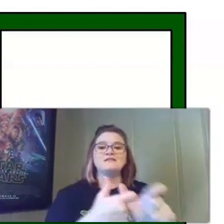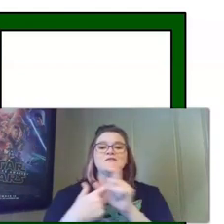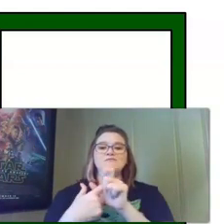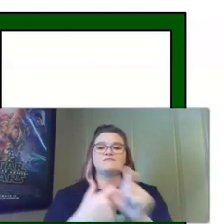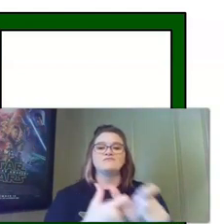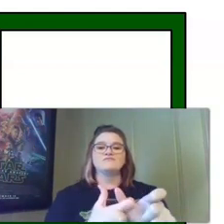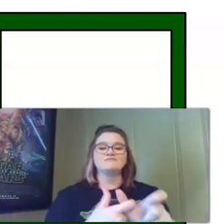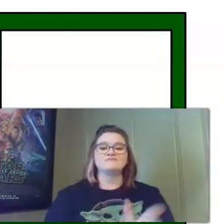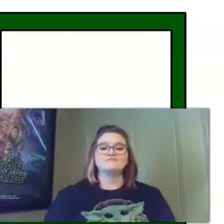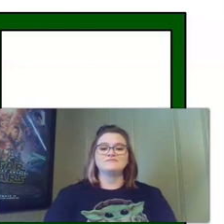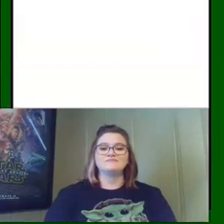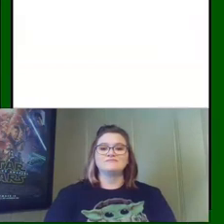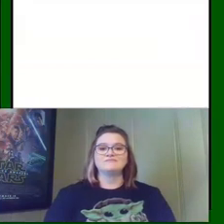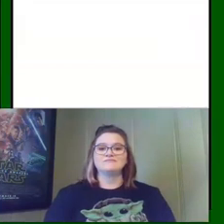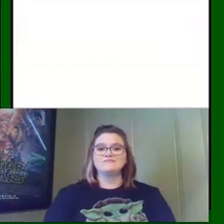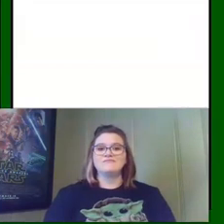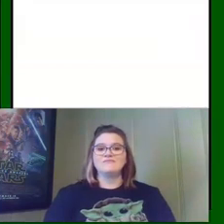run.